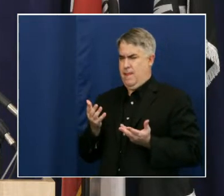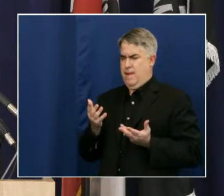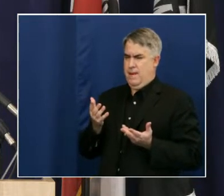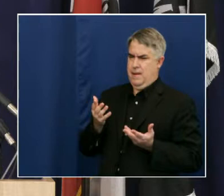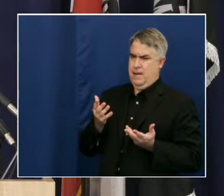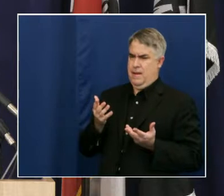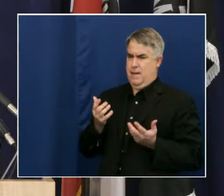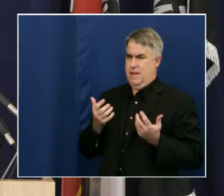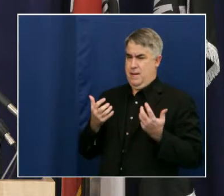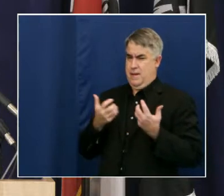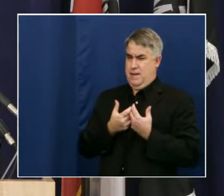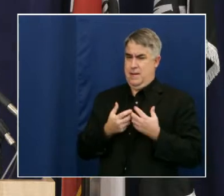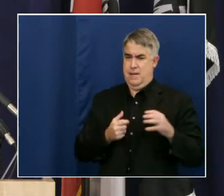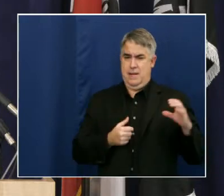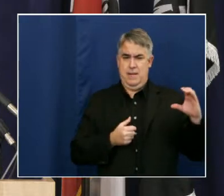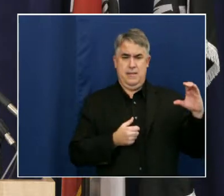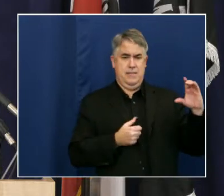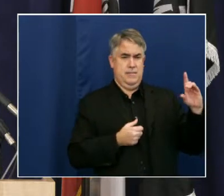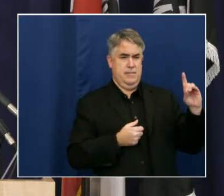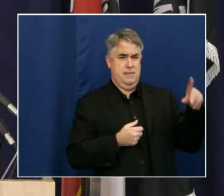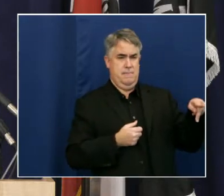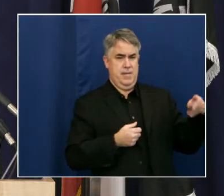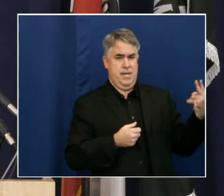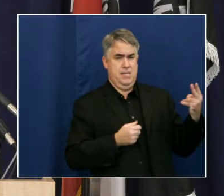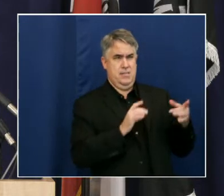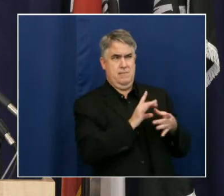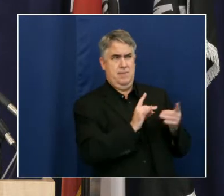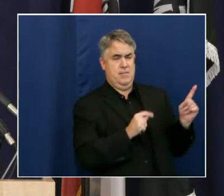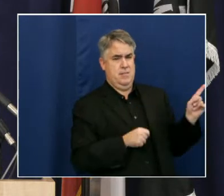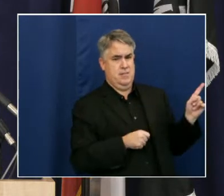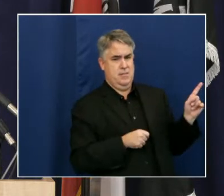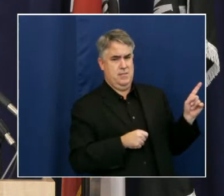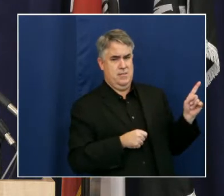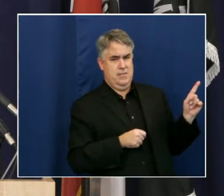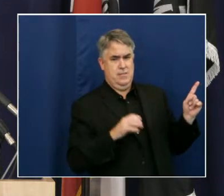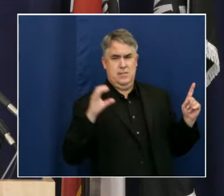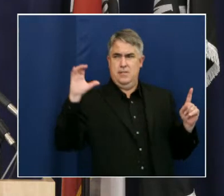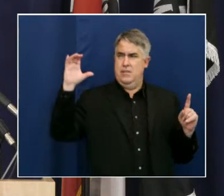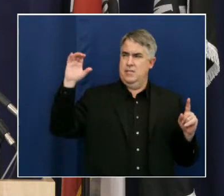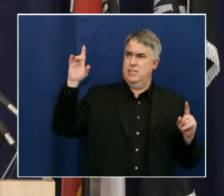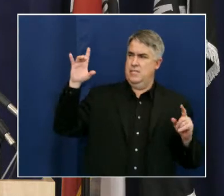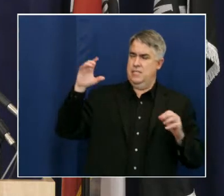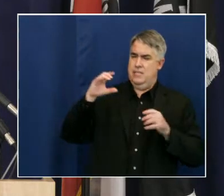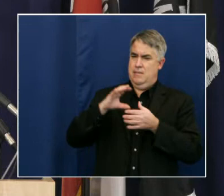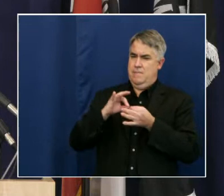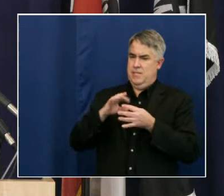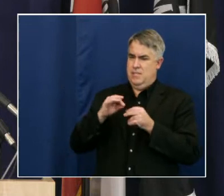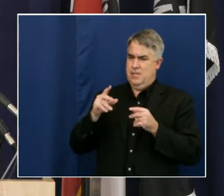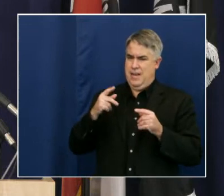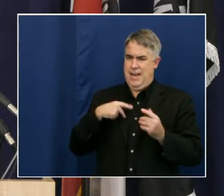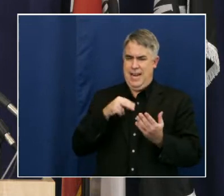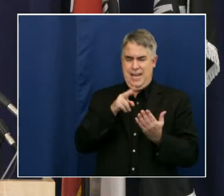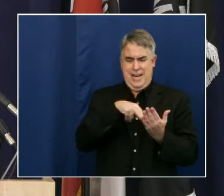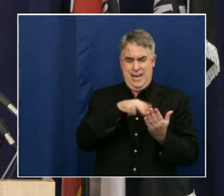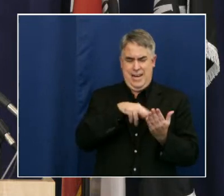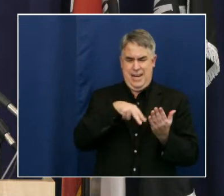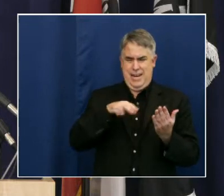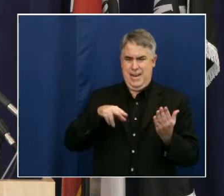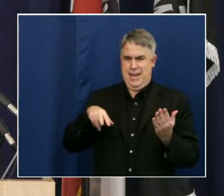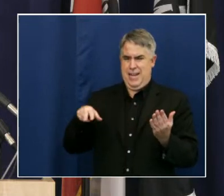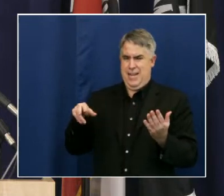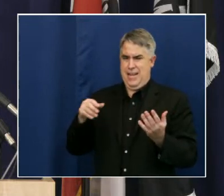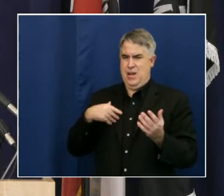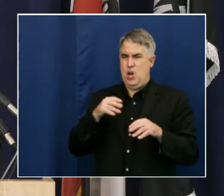today or what the CDC said yesterday. I'm looking at the CDPH announcement here on my screen. It